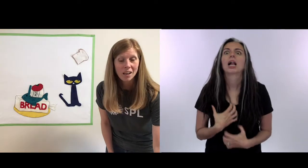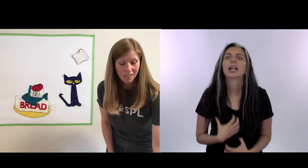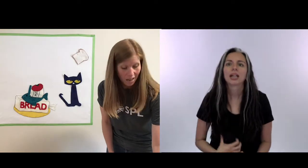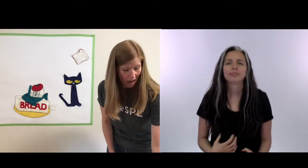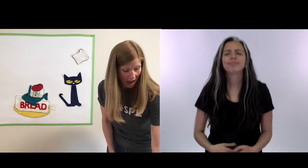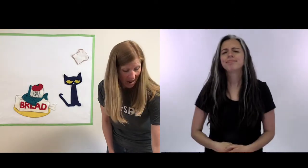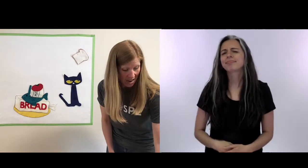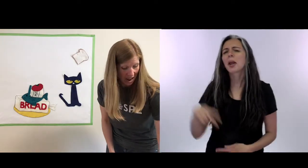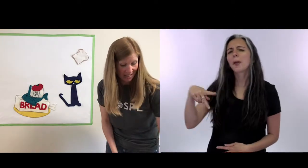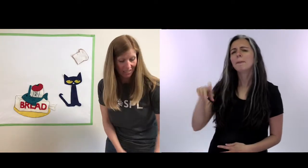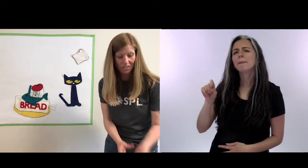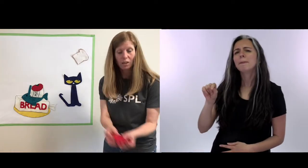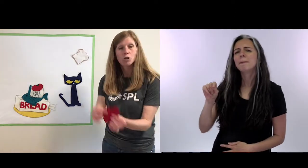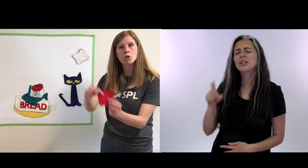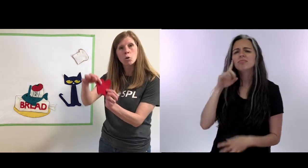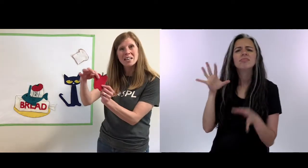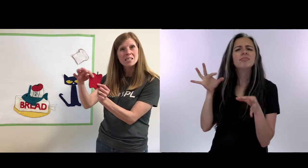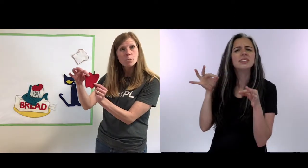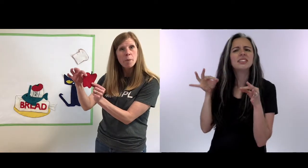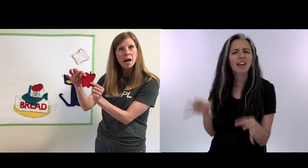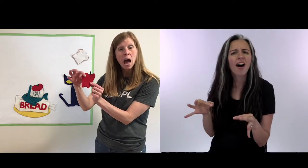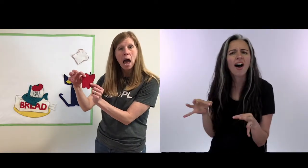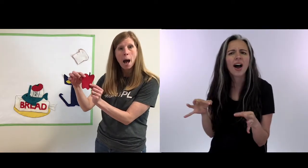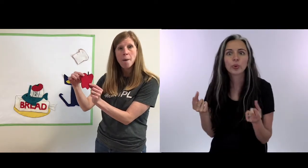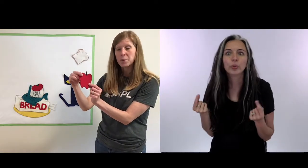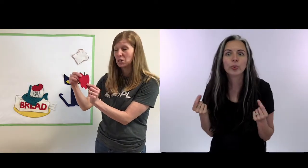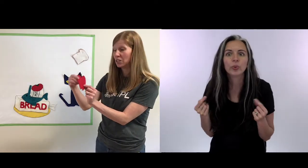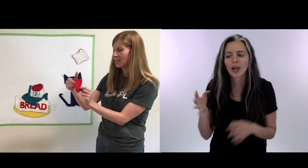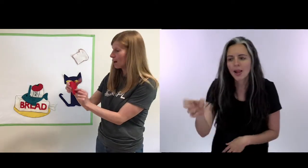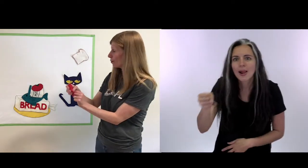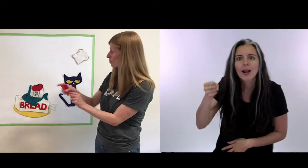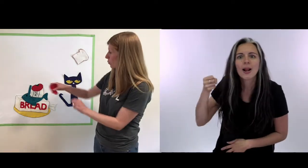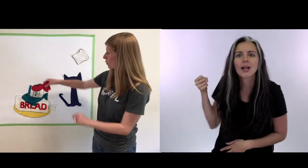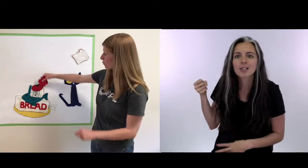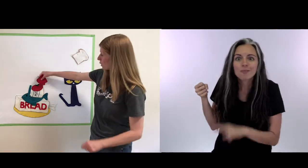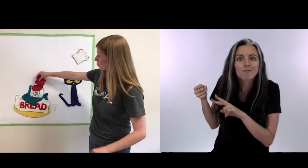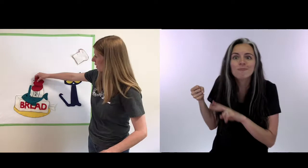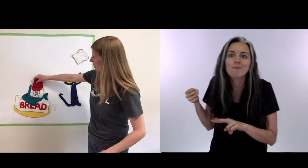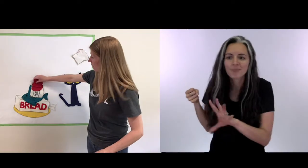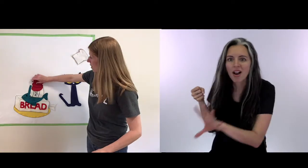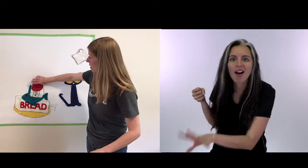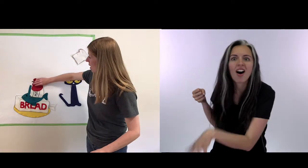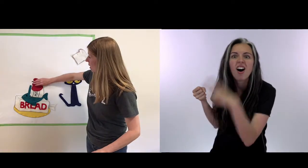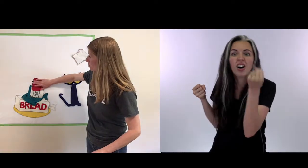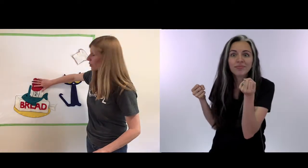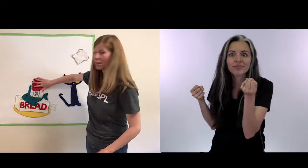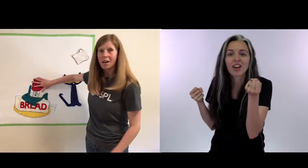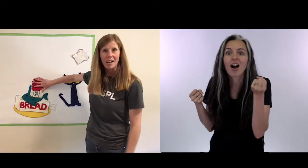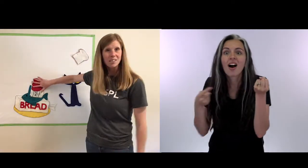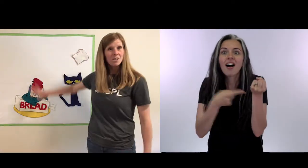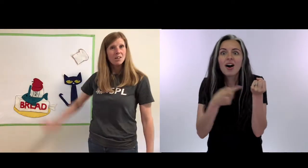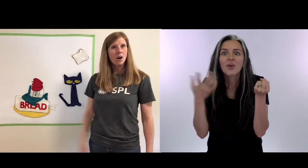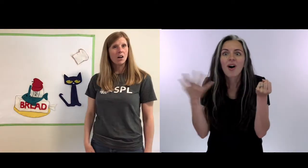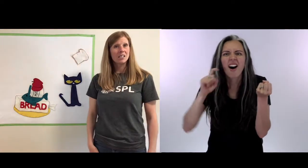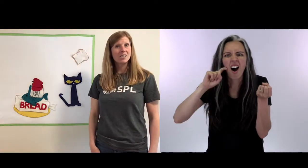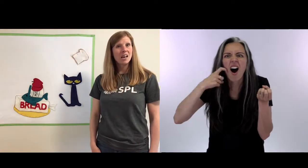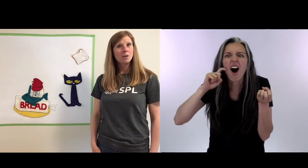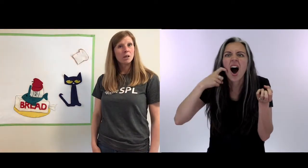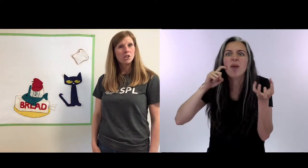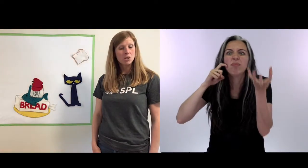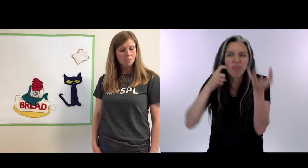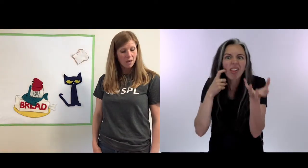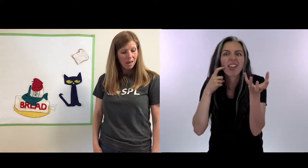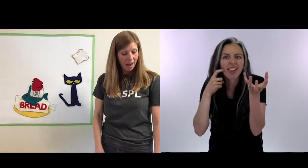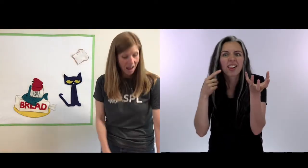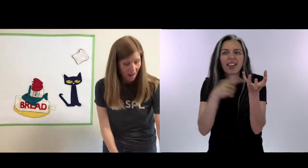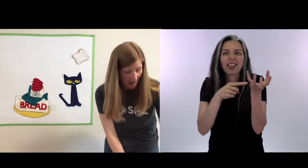to get a nice crisp apple out of the refrigerator and put that on his